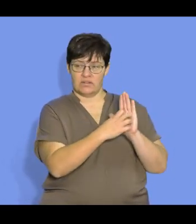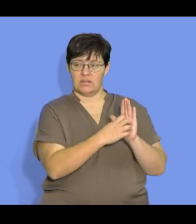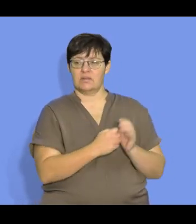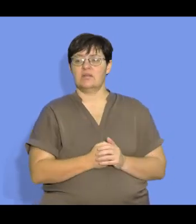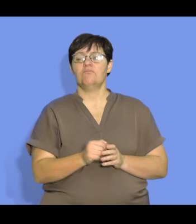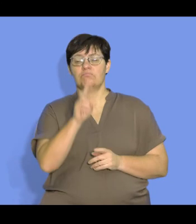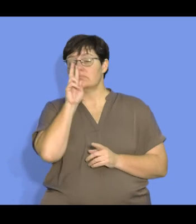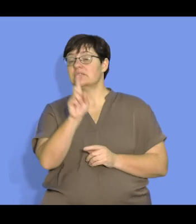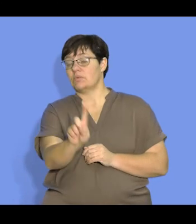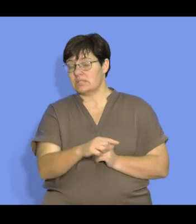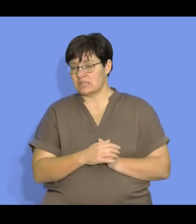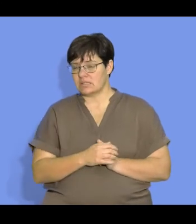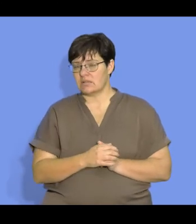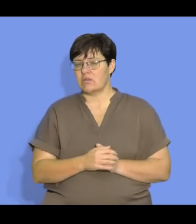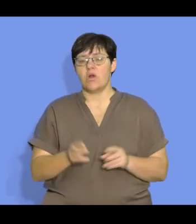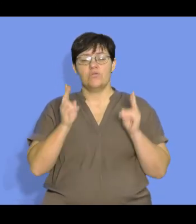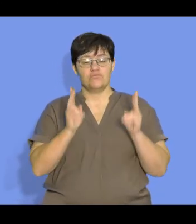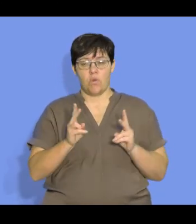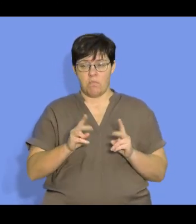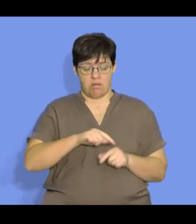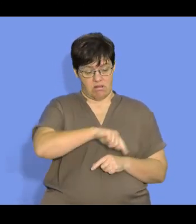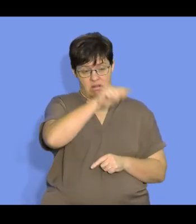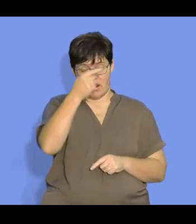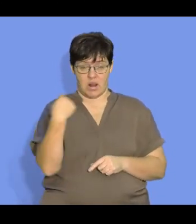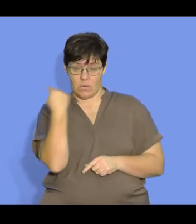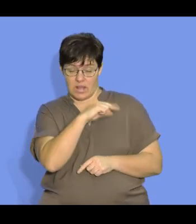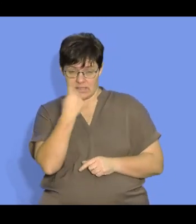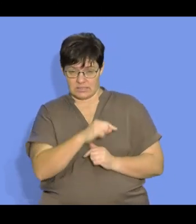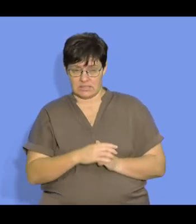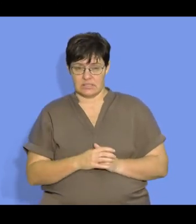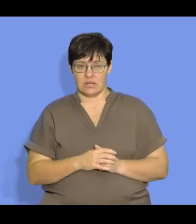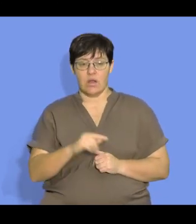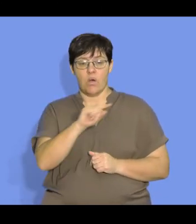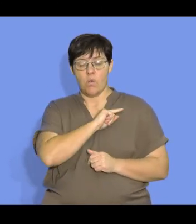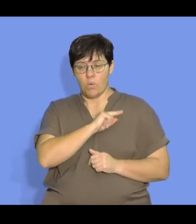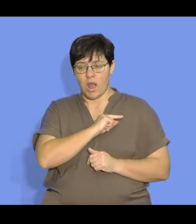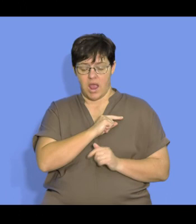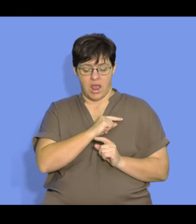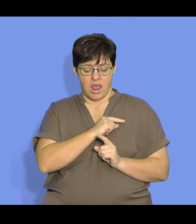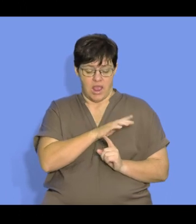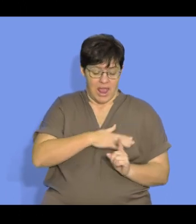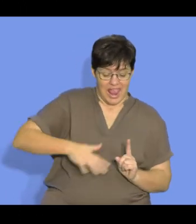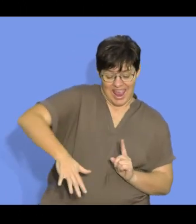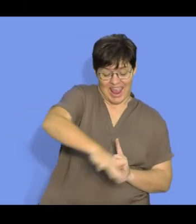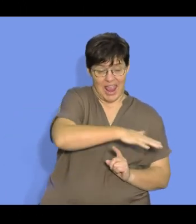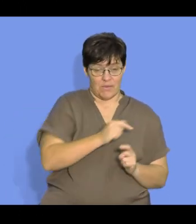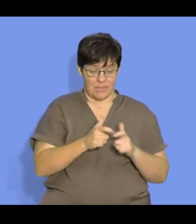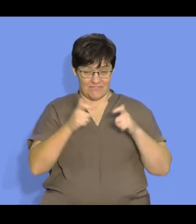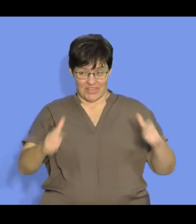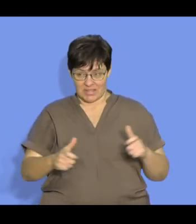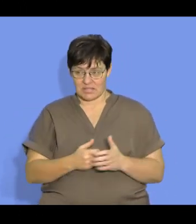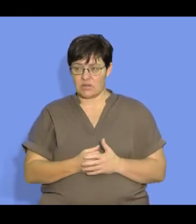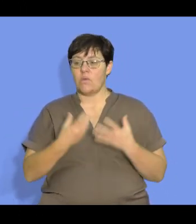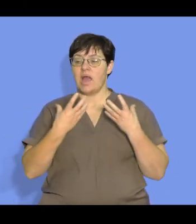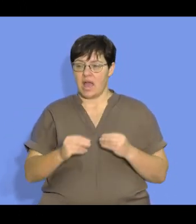see that we have the normal graph. And because of the surface area that's now increased, we now have